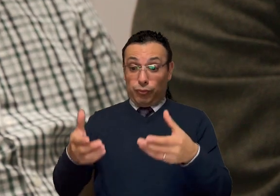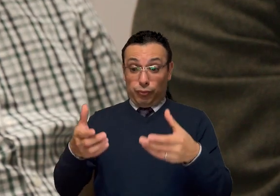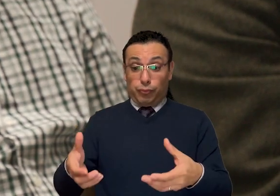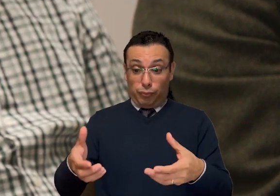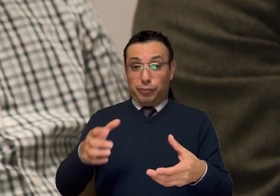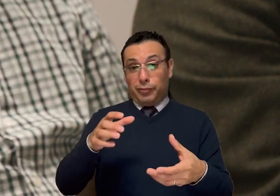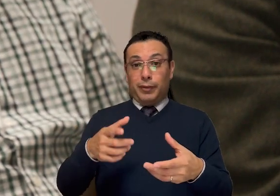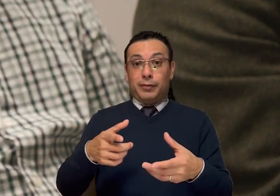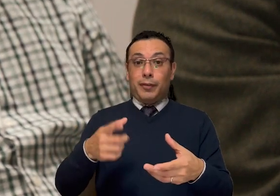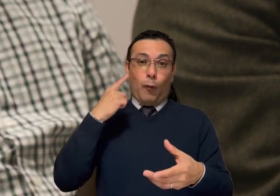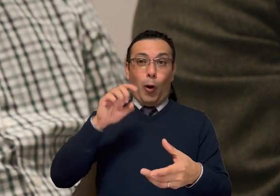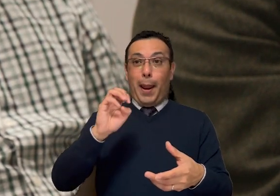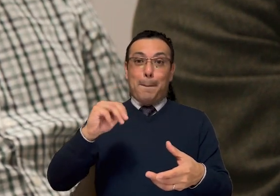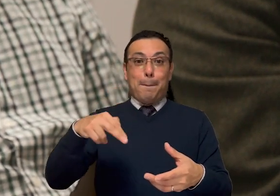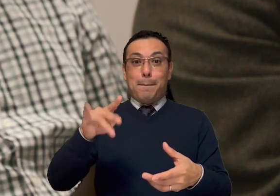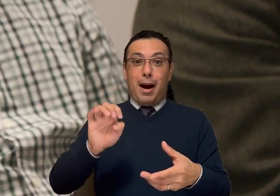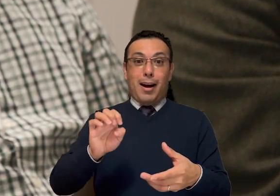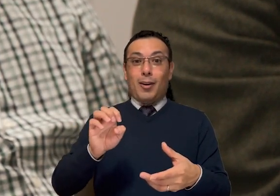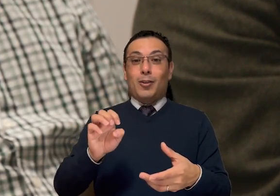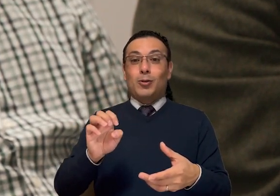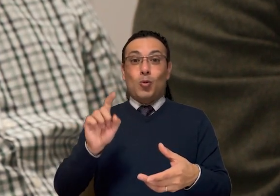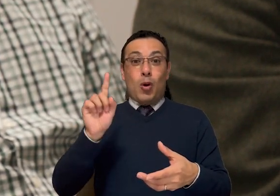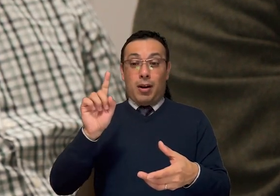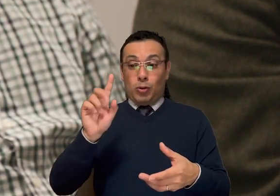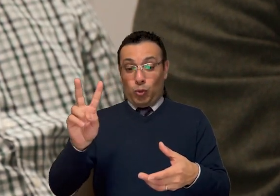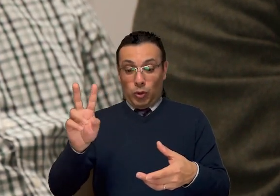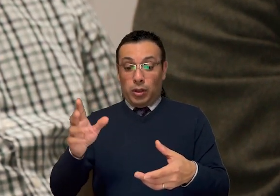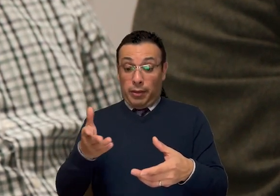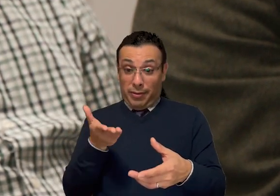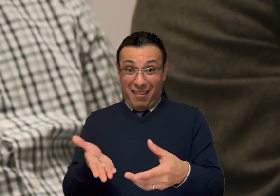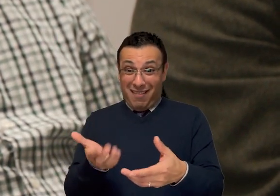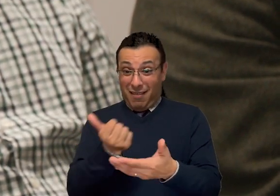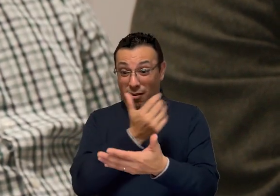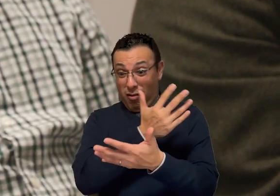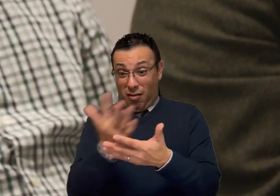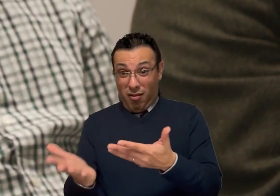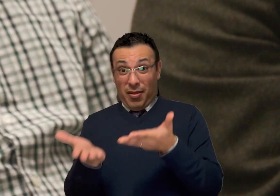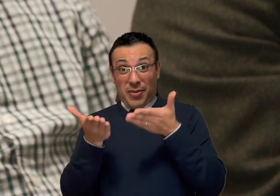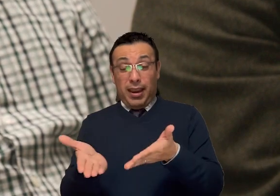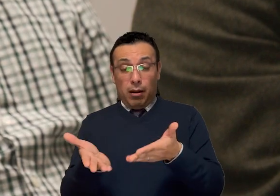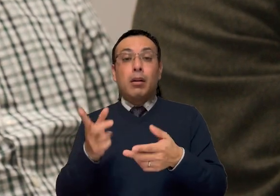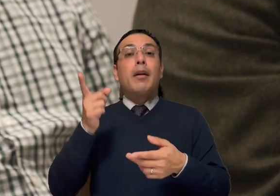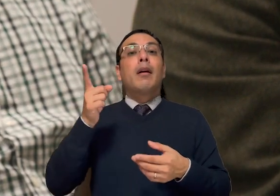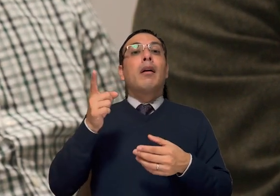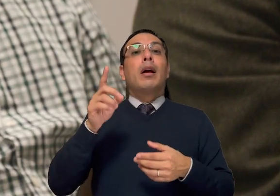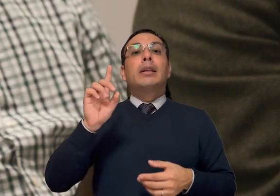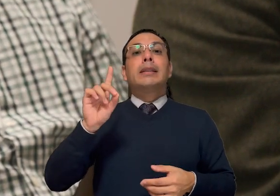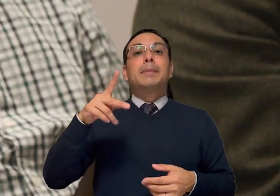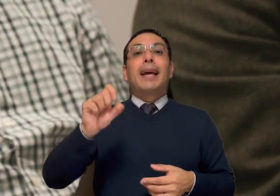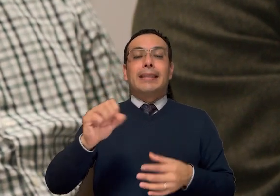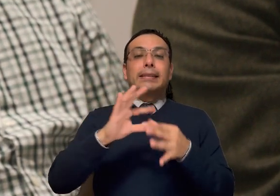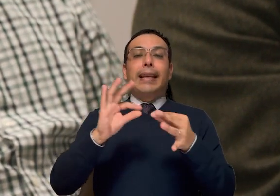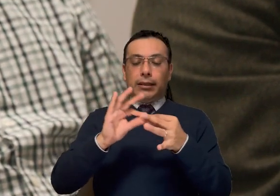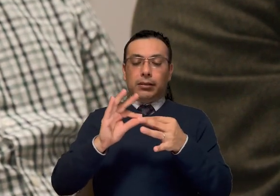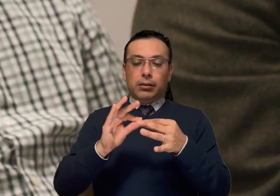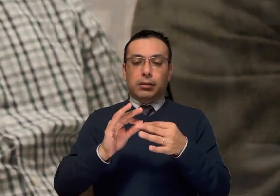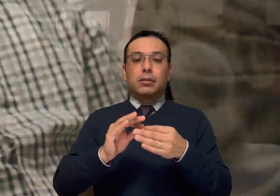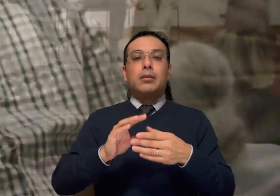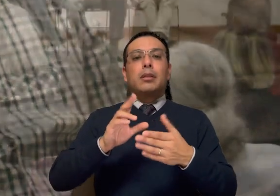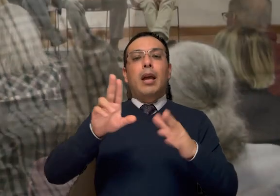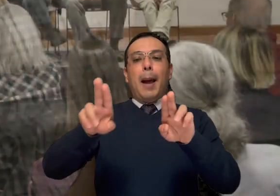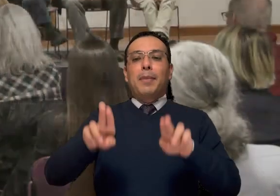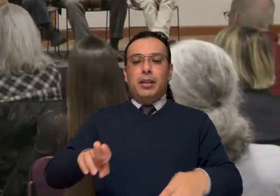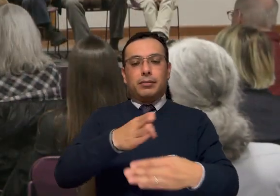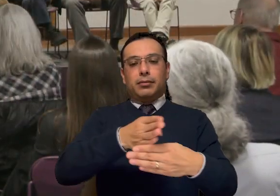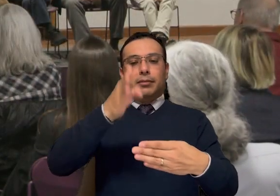the application is complete. And the next step is they do have the public statement hearings, procedural conference, and again,